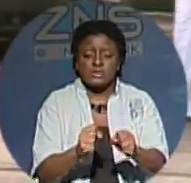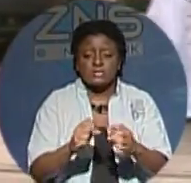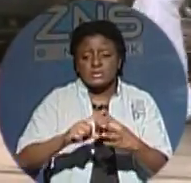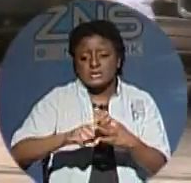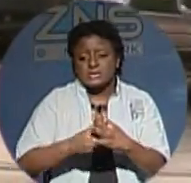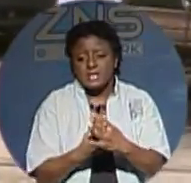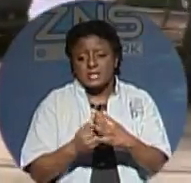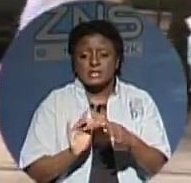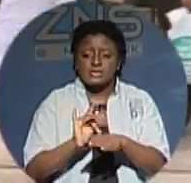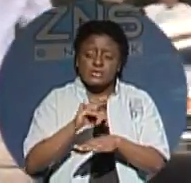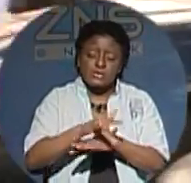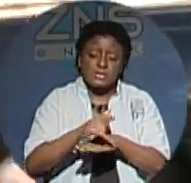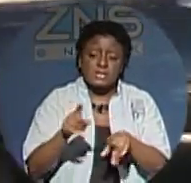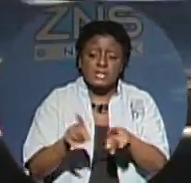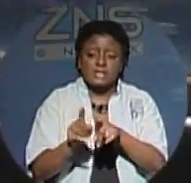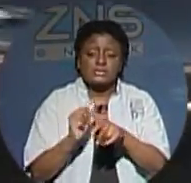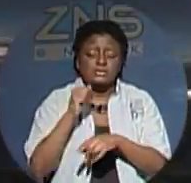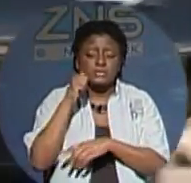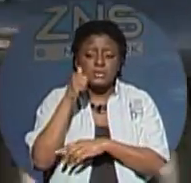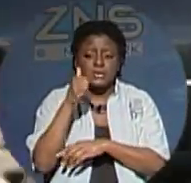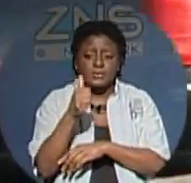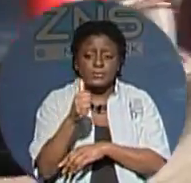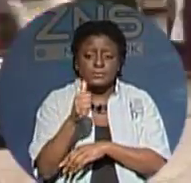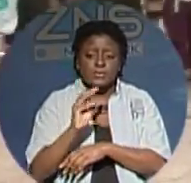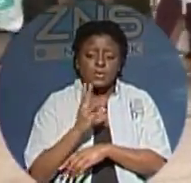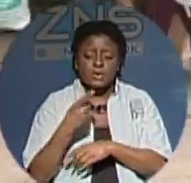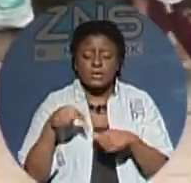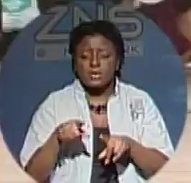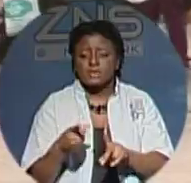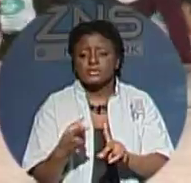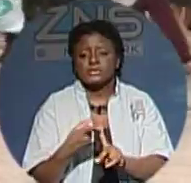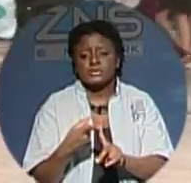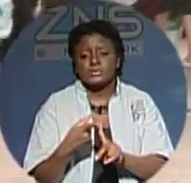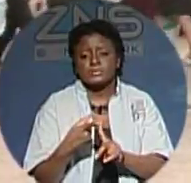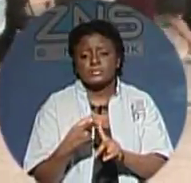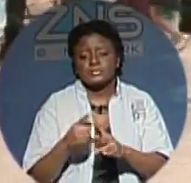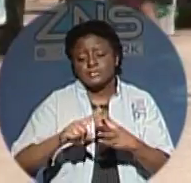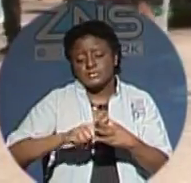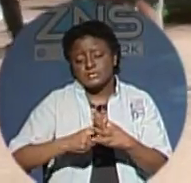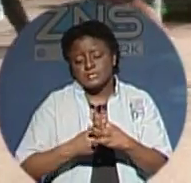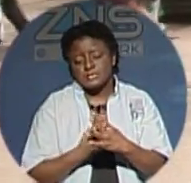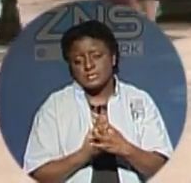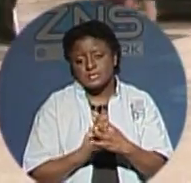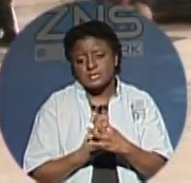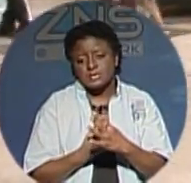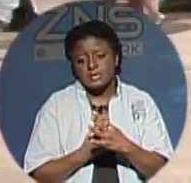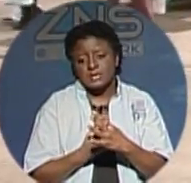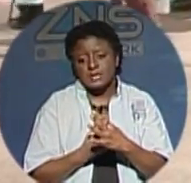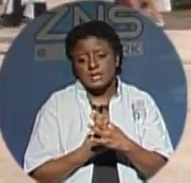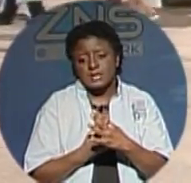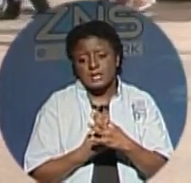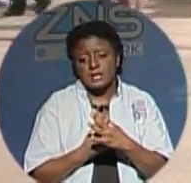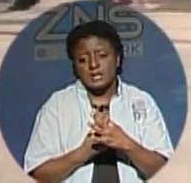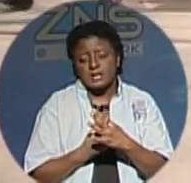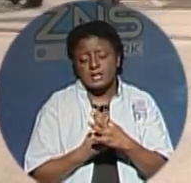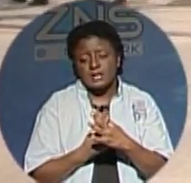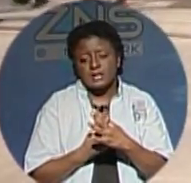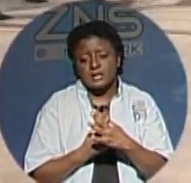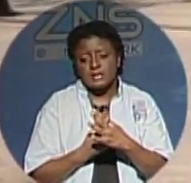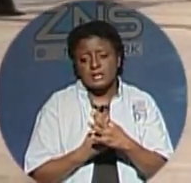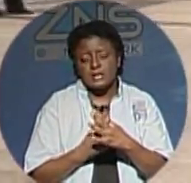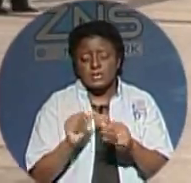as early as tomorrow. We're going to begin scarifying Bay Street on Sunday night